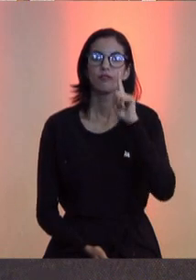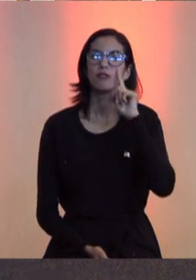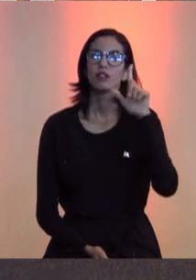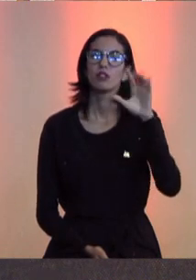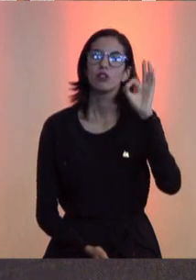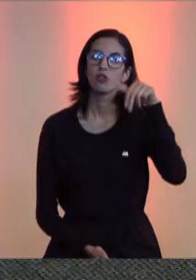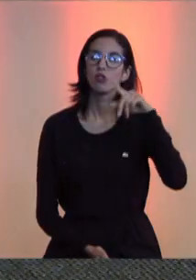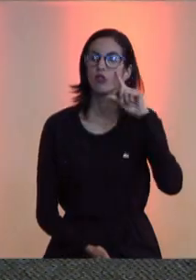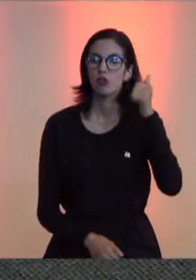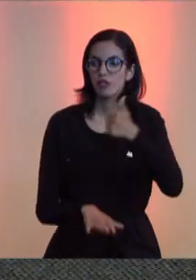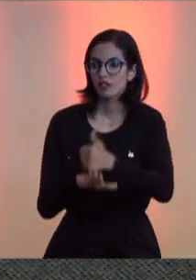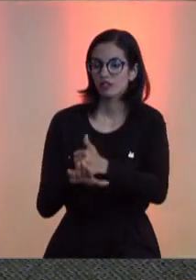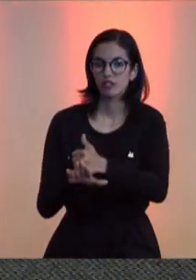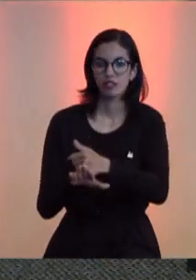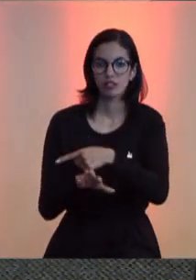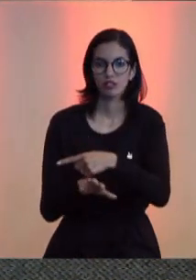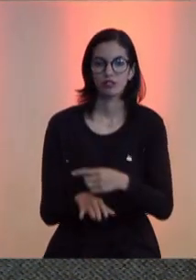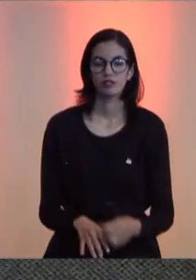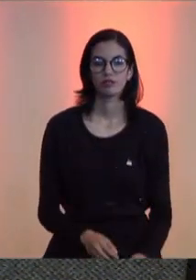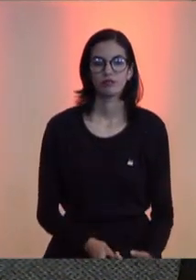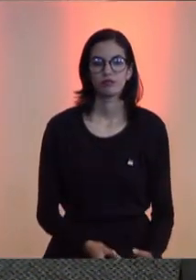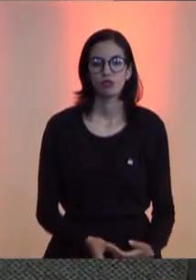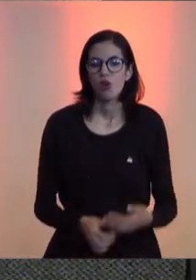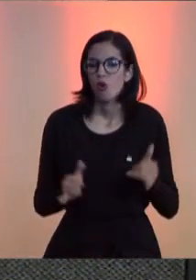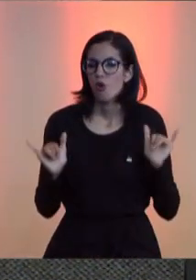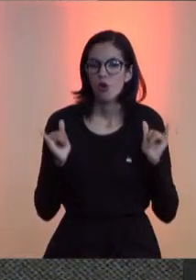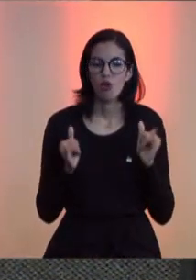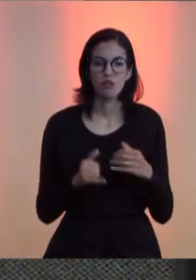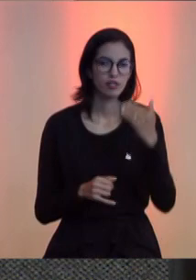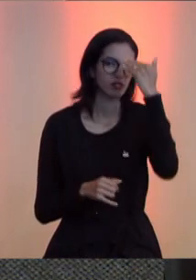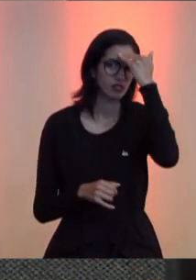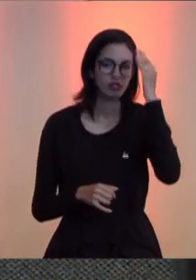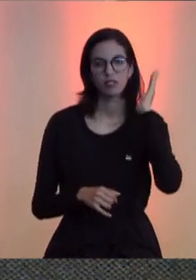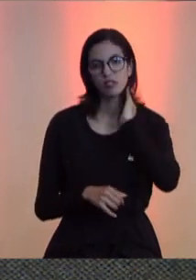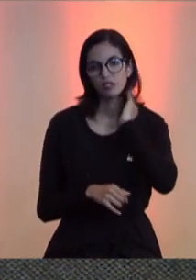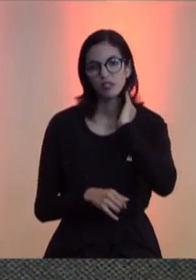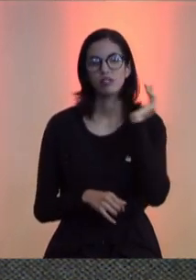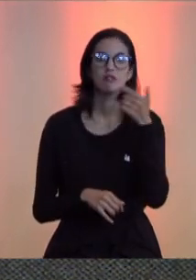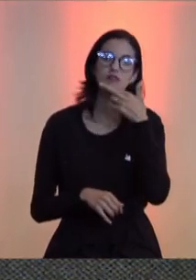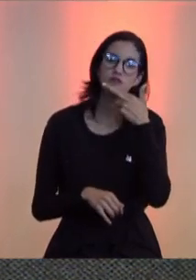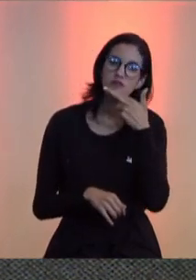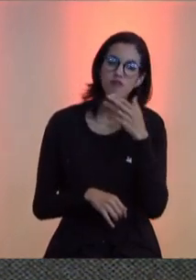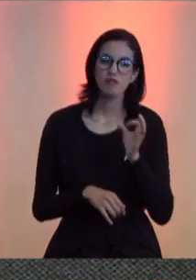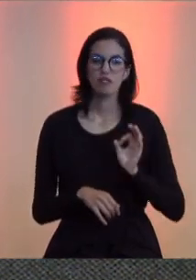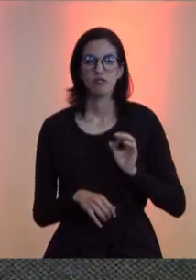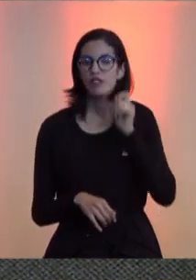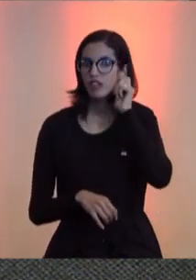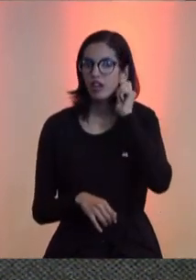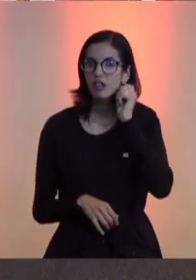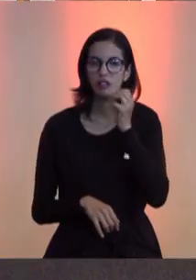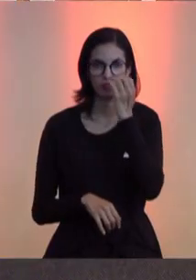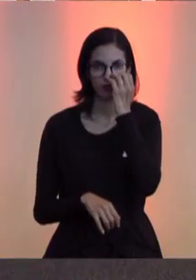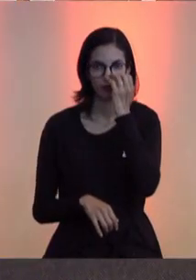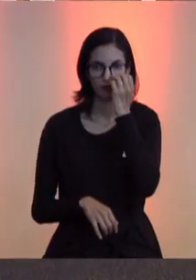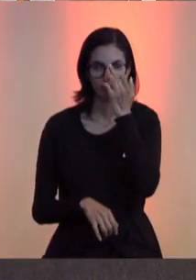people, 15, 16, 17 years old. Jovencitos, 15, 16, 17 años. Nebuchadnezzar looked at them. Nebuchadnezzar